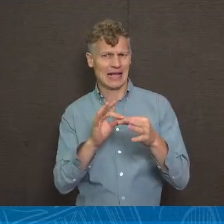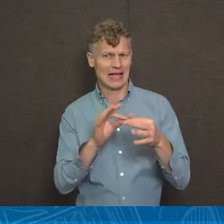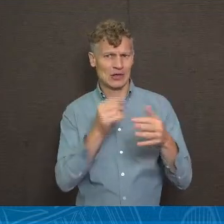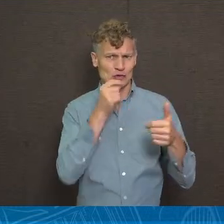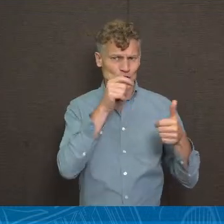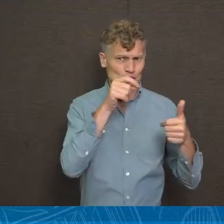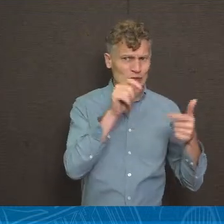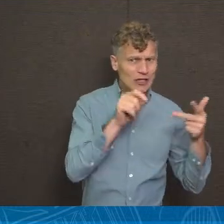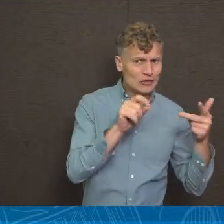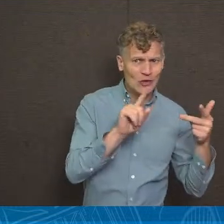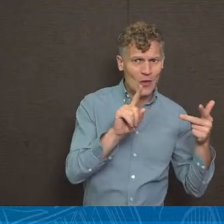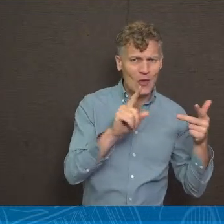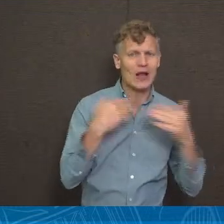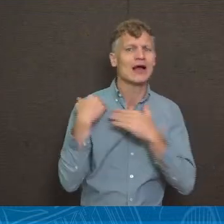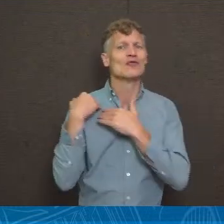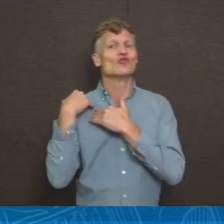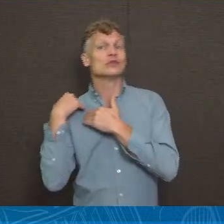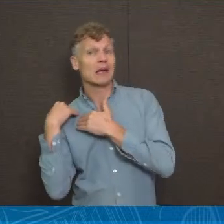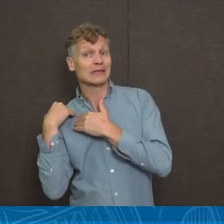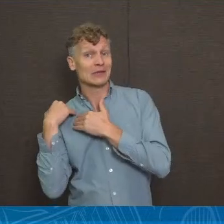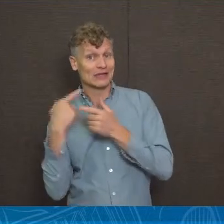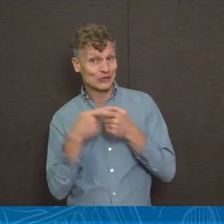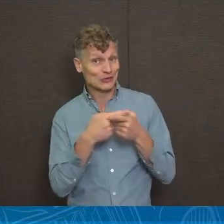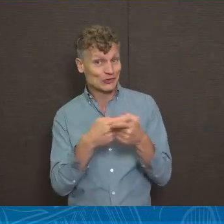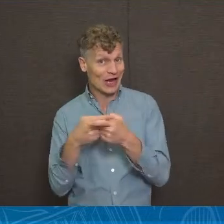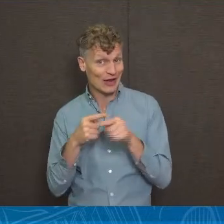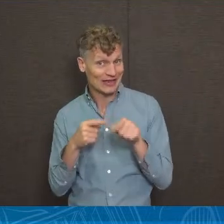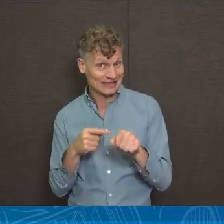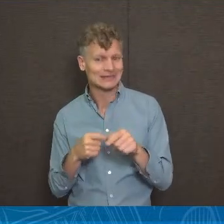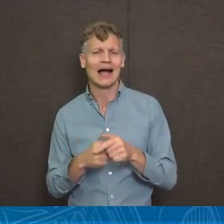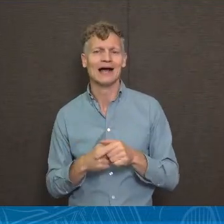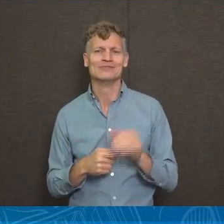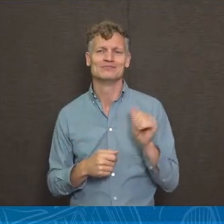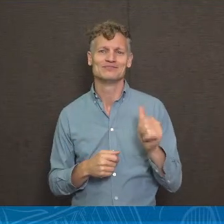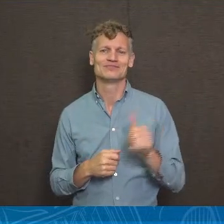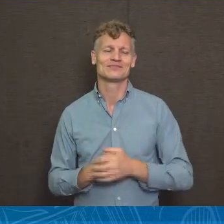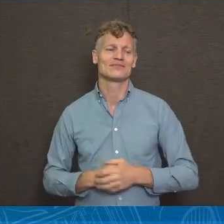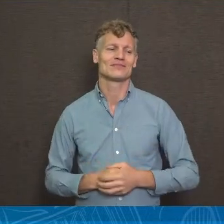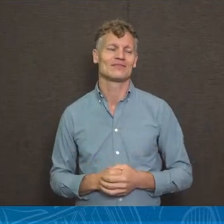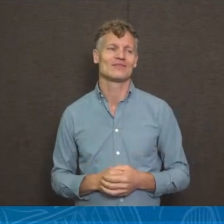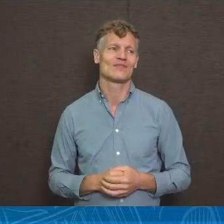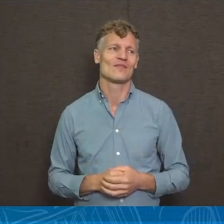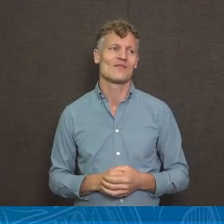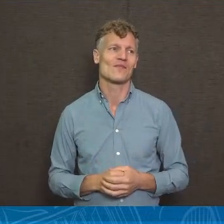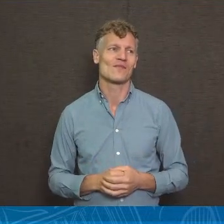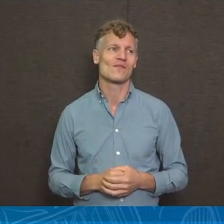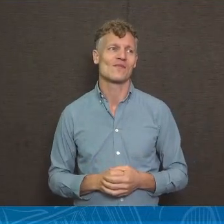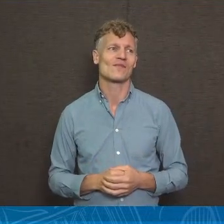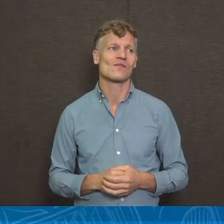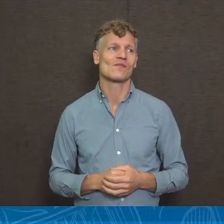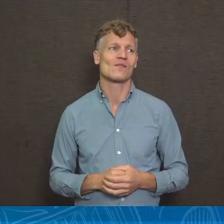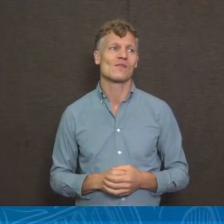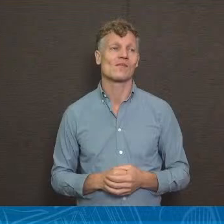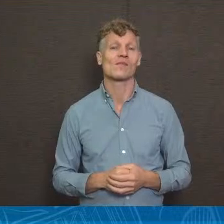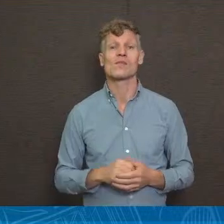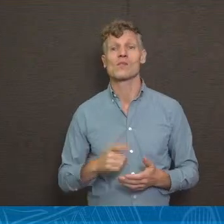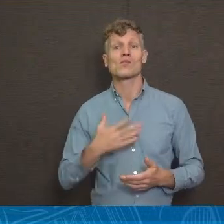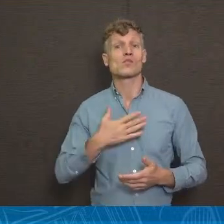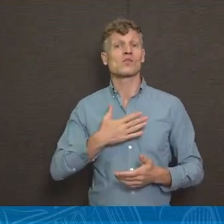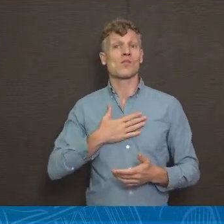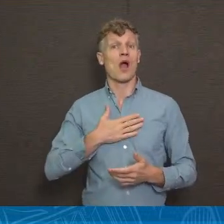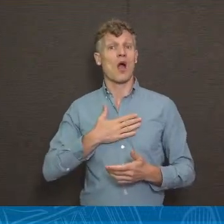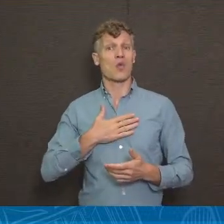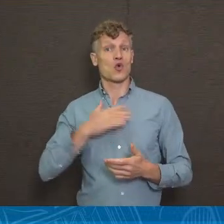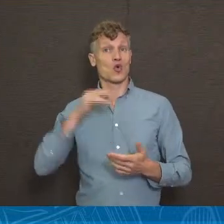Responsibility, yes. Sure, yes. So we've only started by looking at this research in the Australian context,